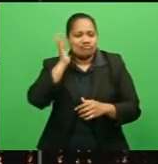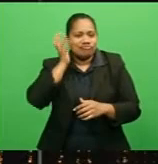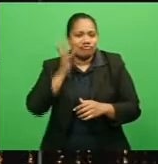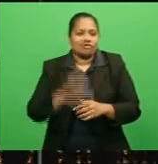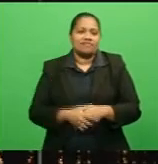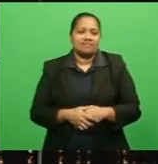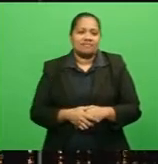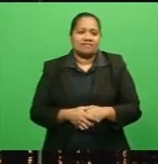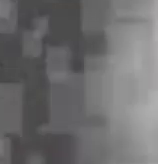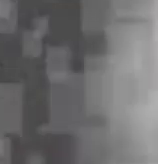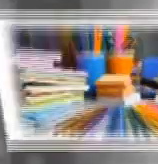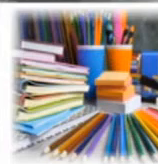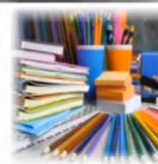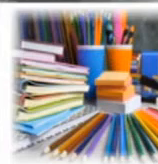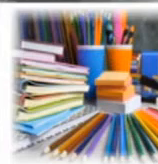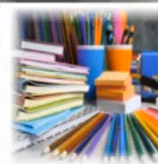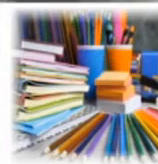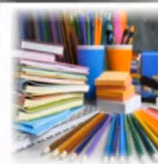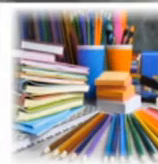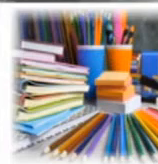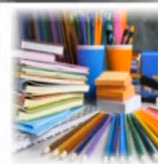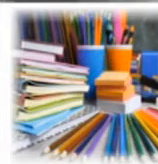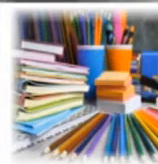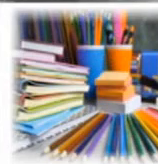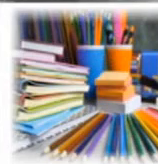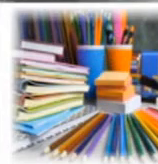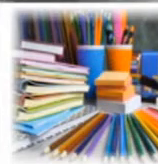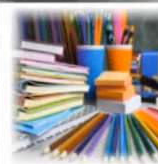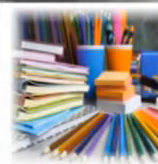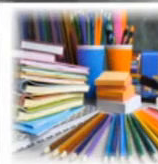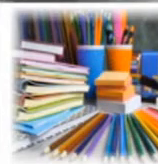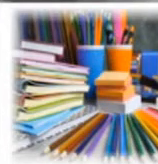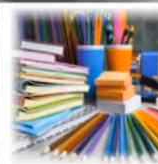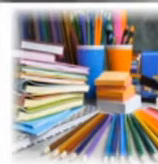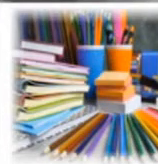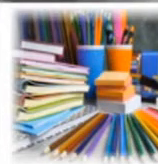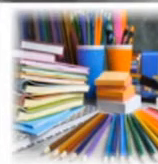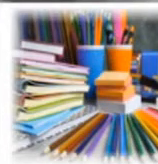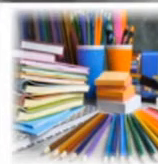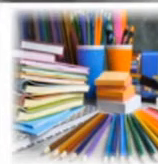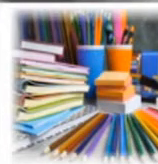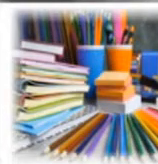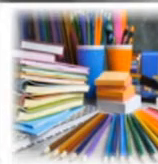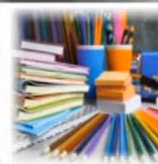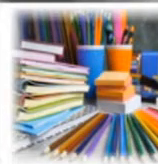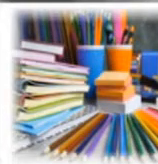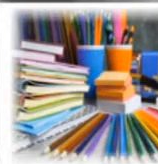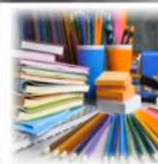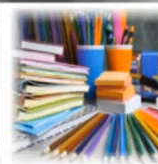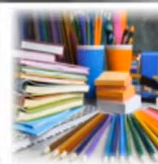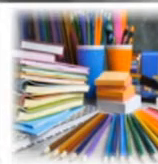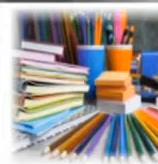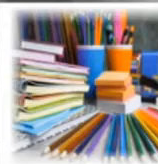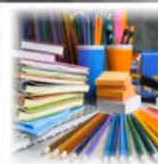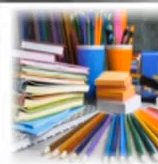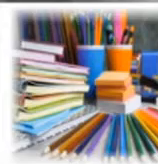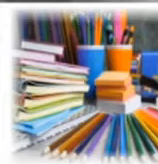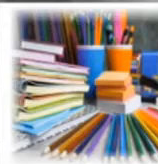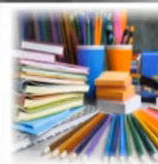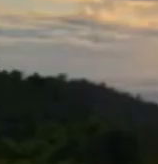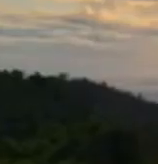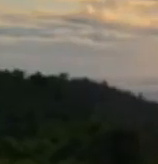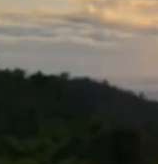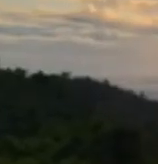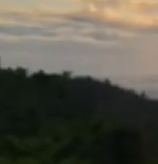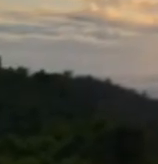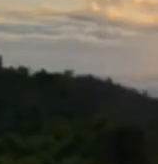A poll question we're asking, will it be the toughest school term to date for students? Visit our FBC website to answer.